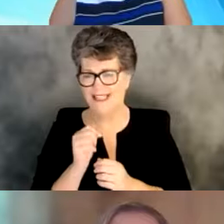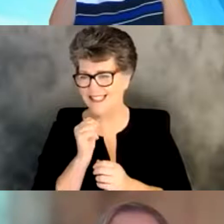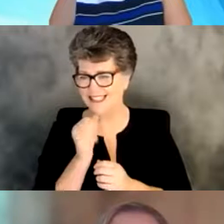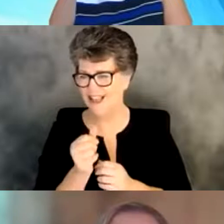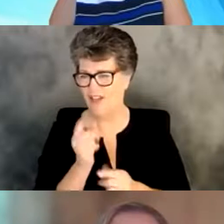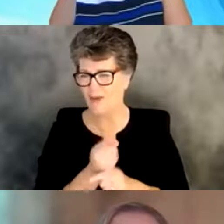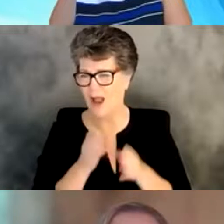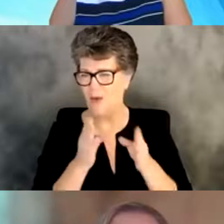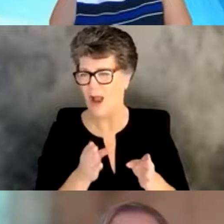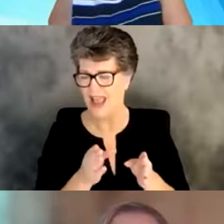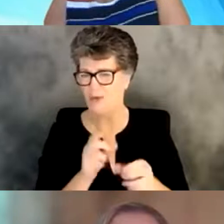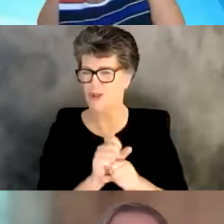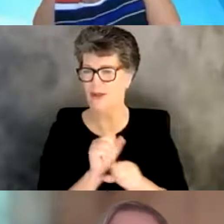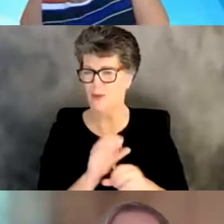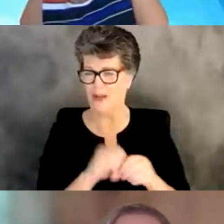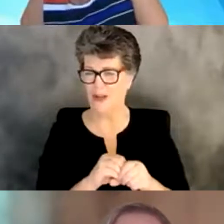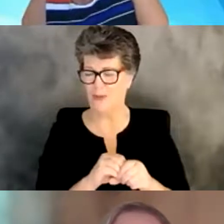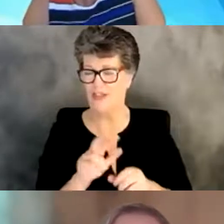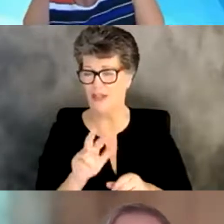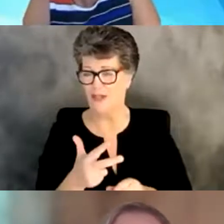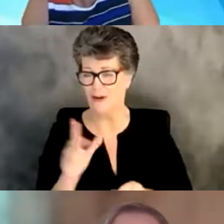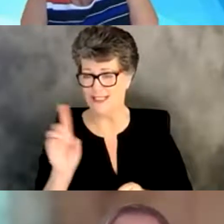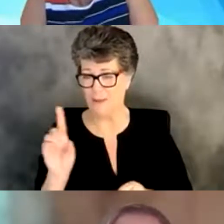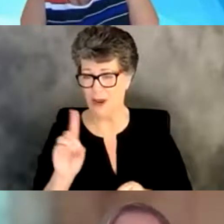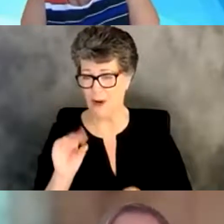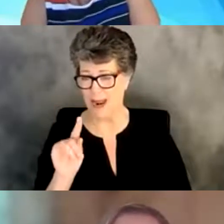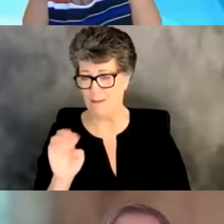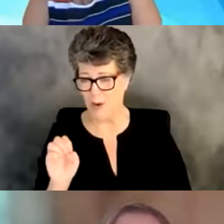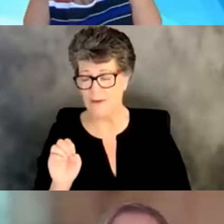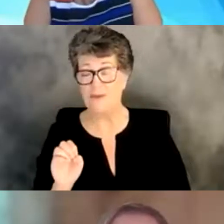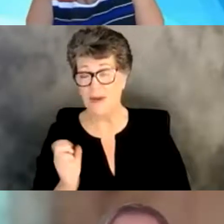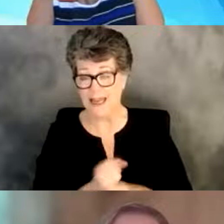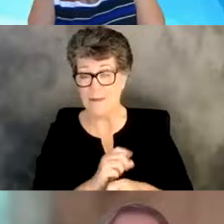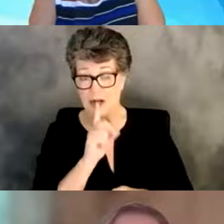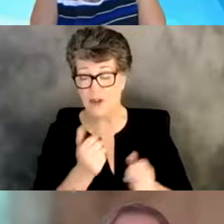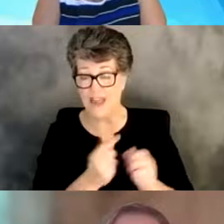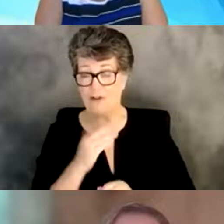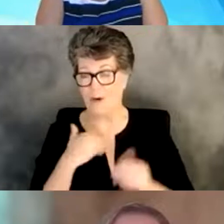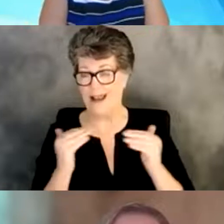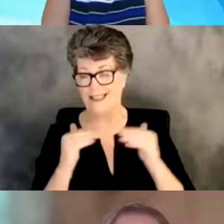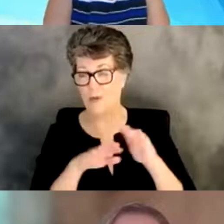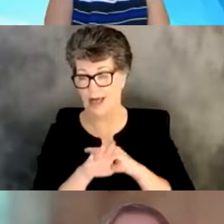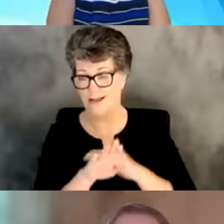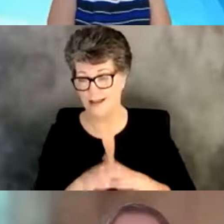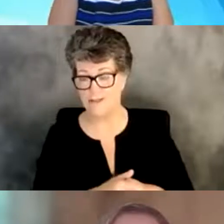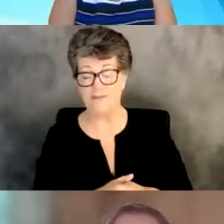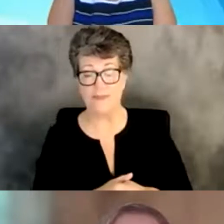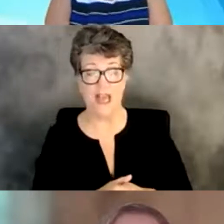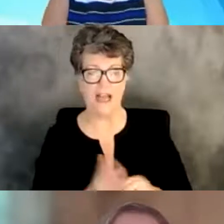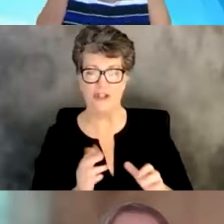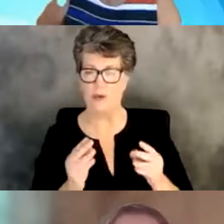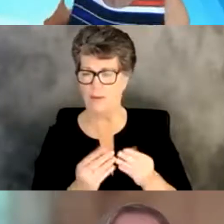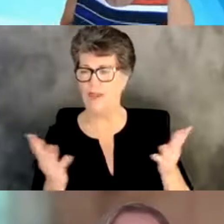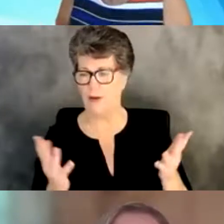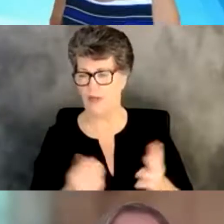that we should be working in this sort of democratic mode. We need to make sure that everyone has equal access. So I just wanted to put that out